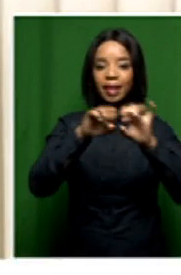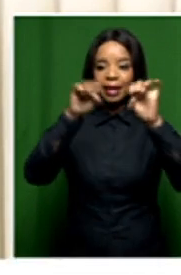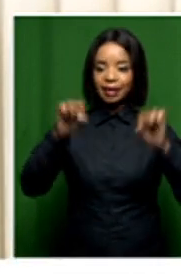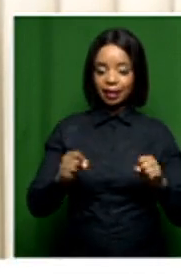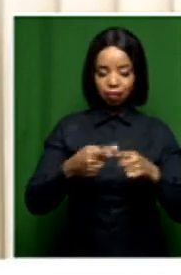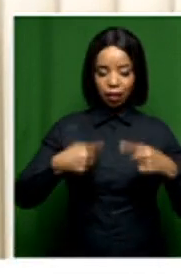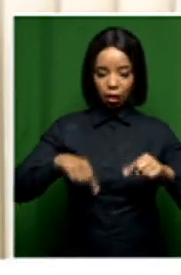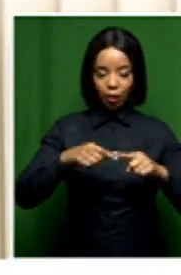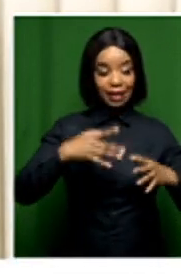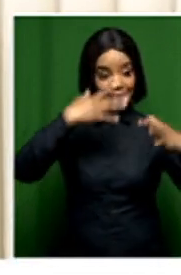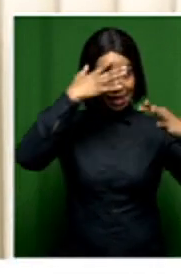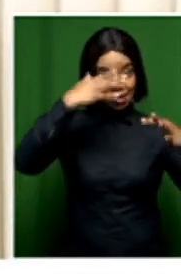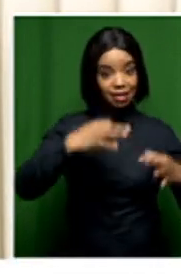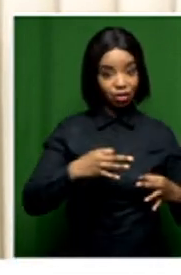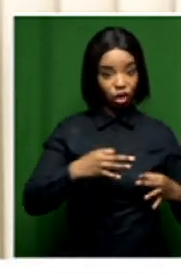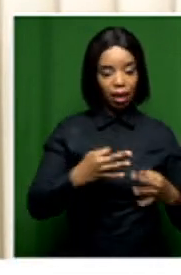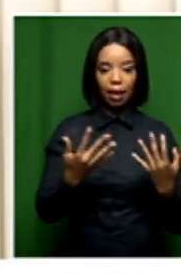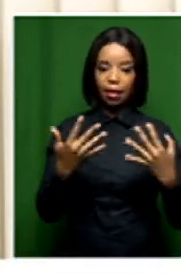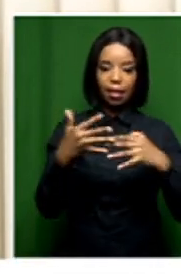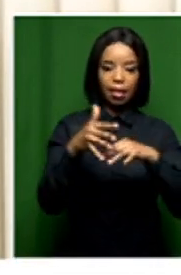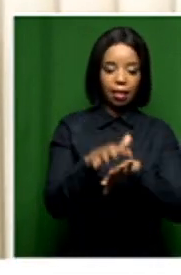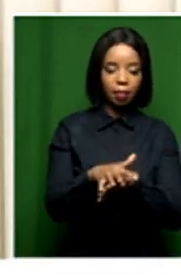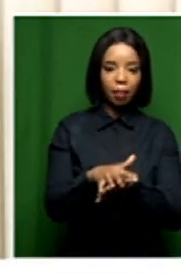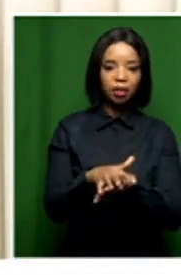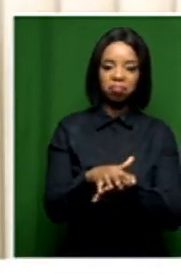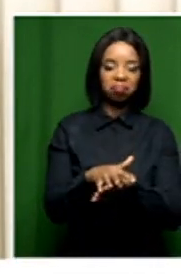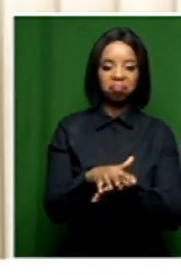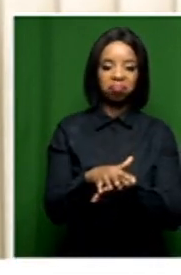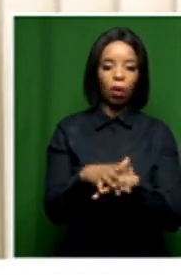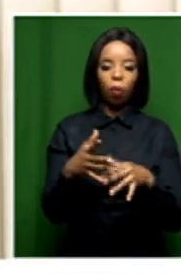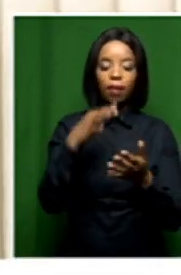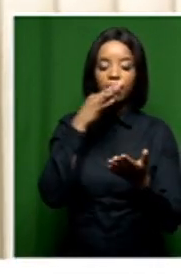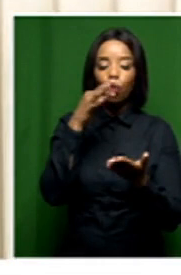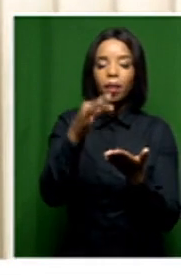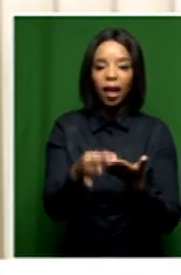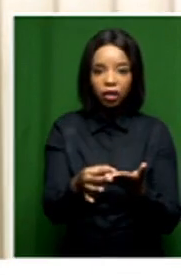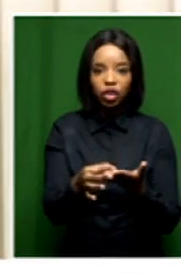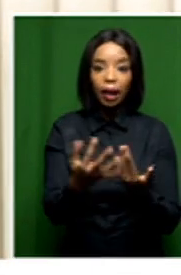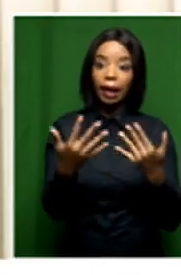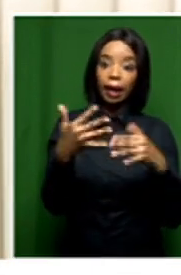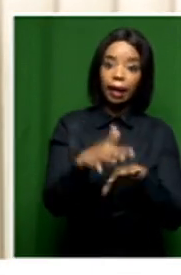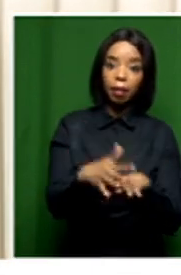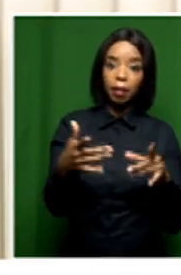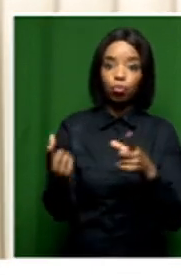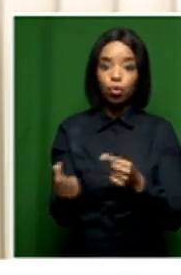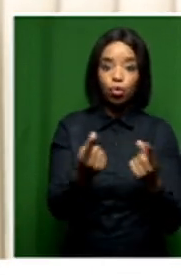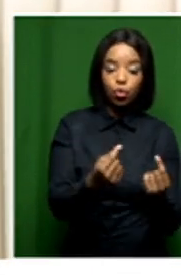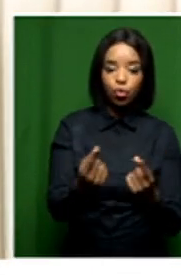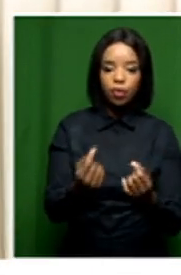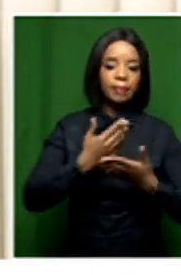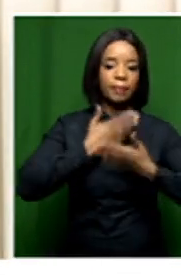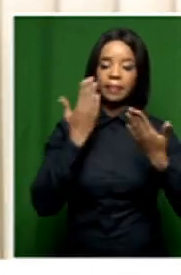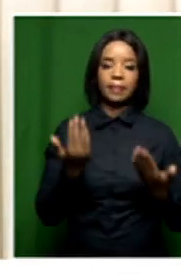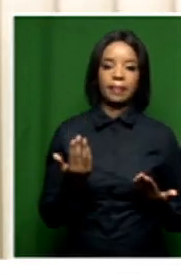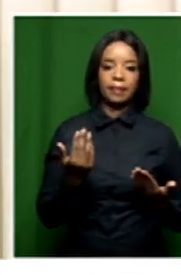to implement decisions, of being able to implement recommendations that are there. One question that I've always asked myself, we have law